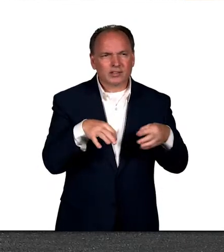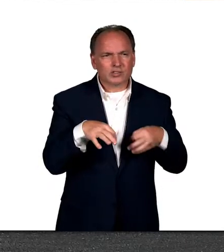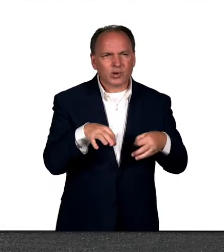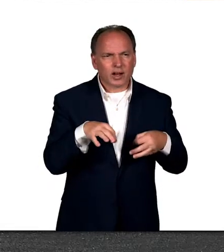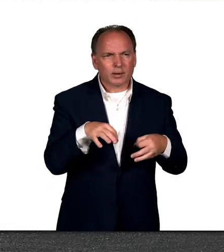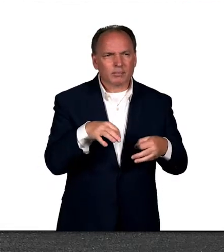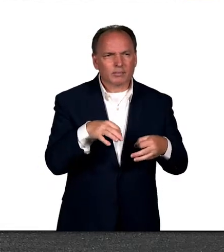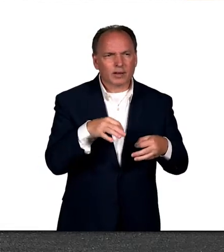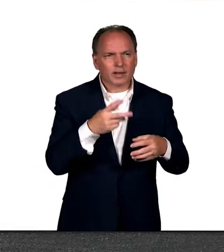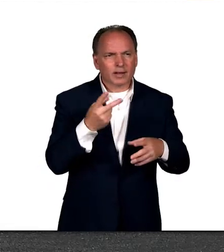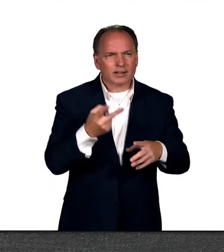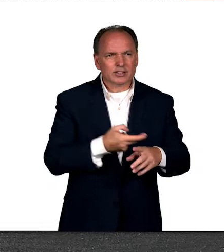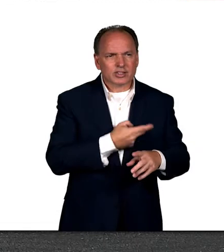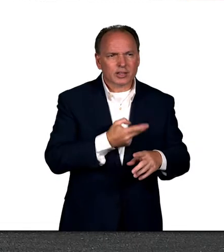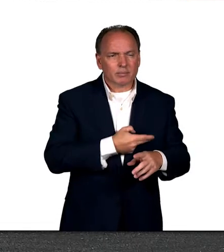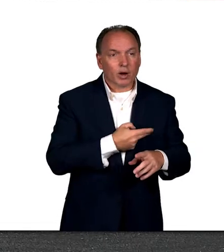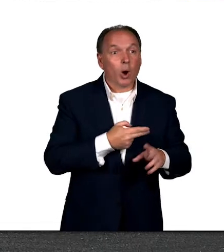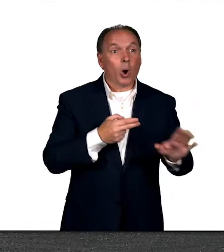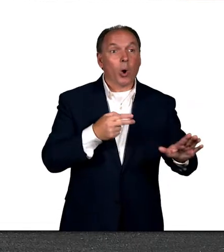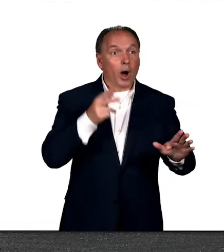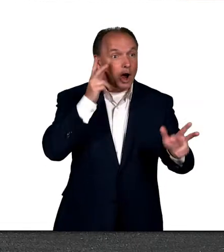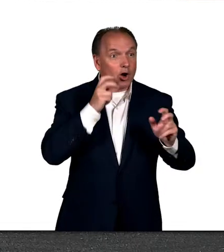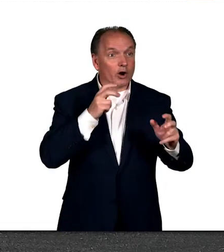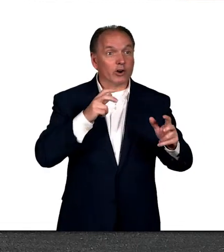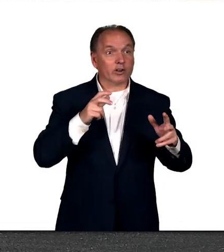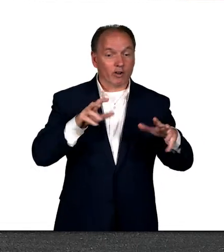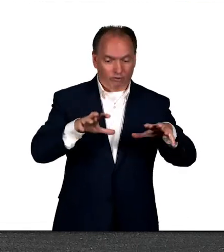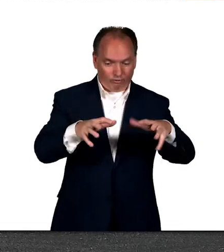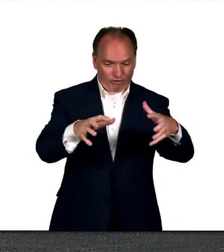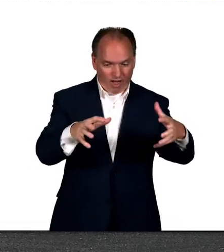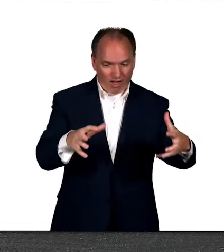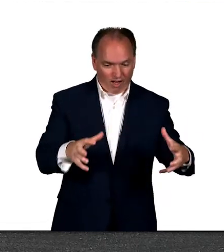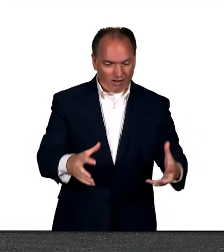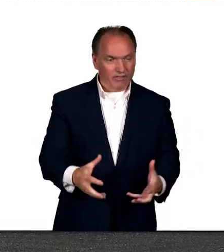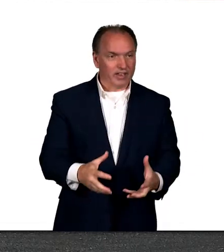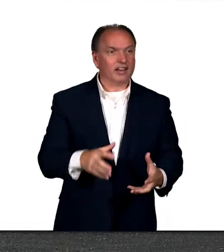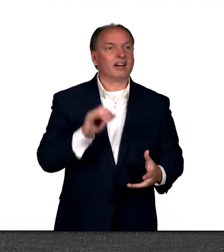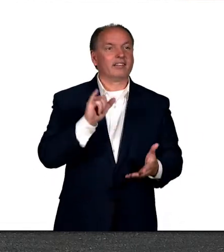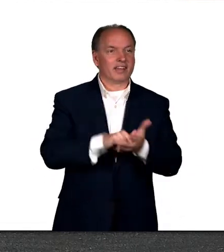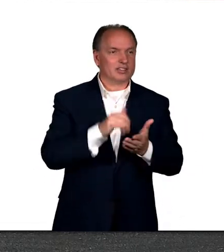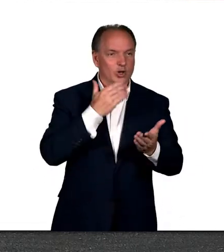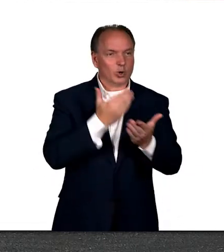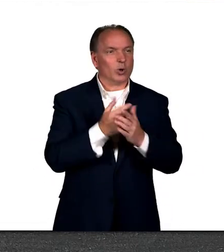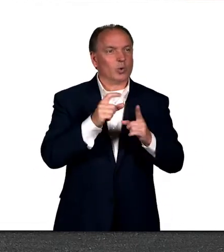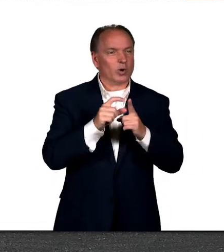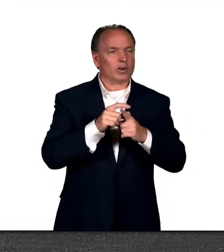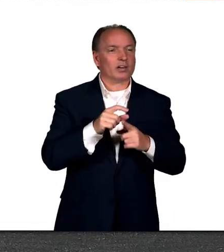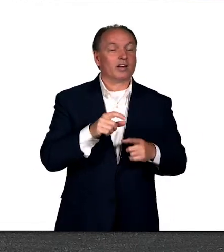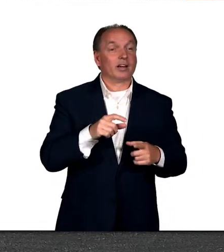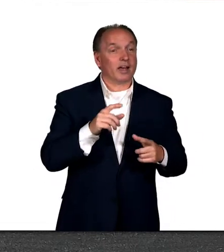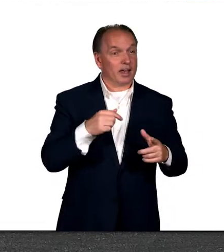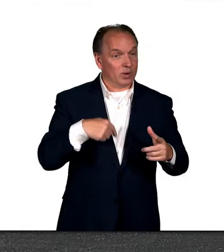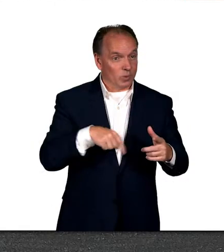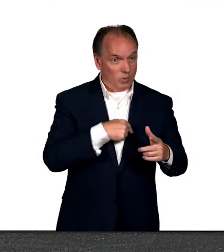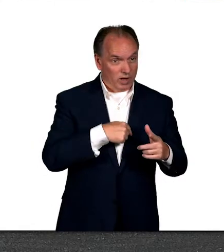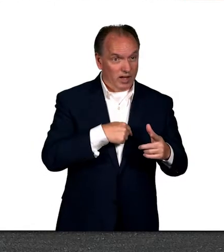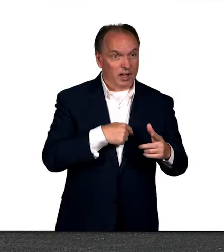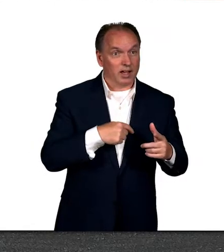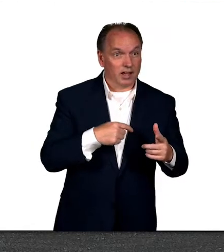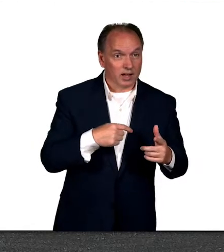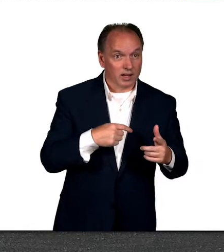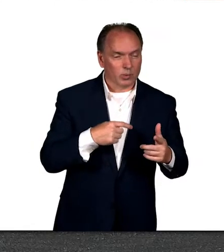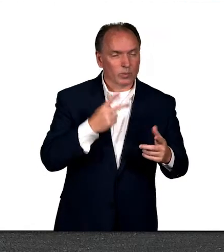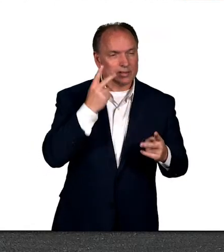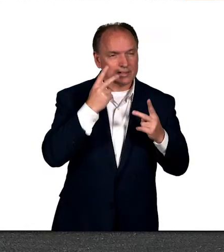that sheep? Oh, I heard fluffy. That was a great word. And we're going